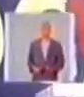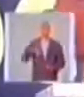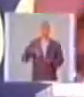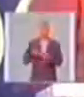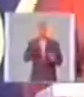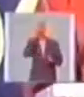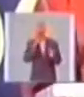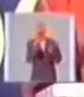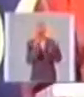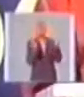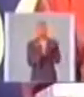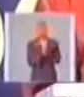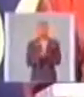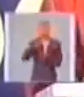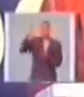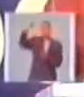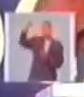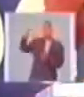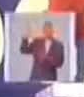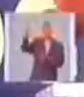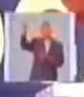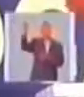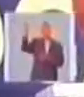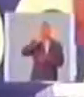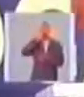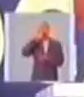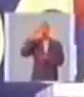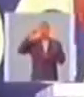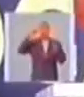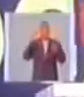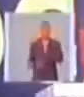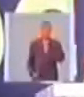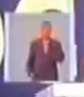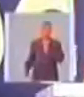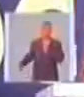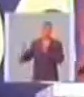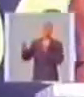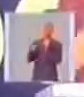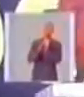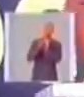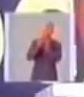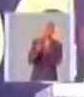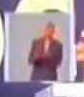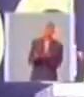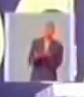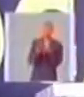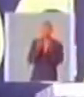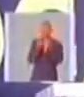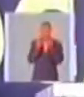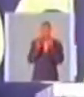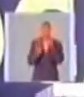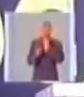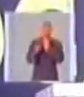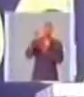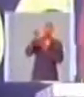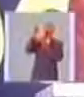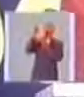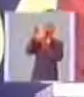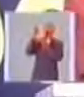any the last book. Na Bible abakosam edi adanse se. Between the testaments. That